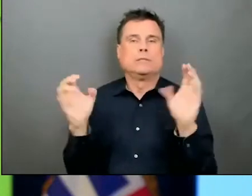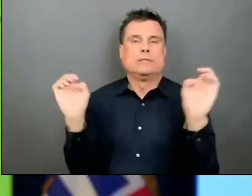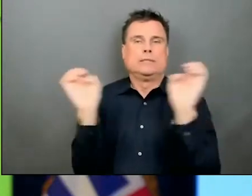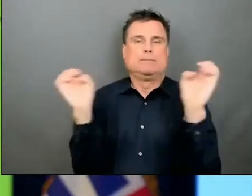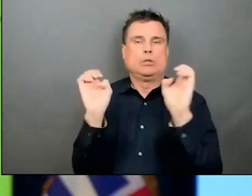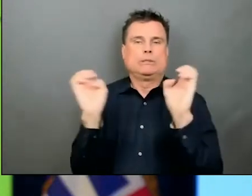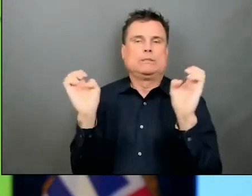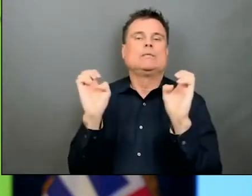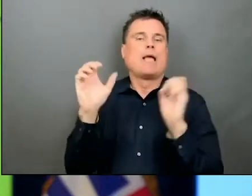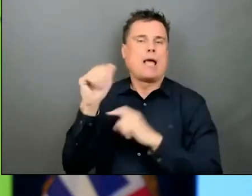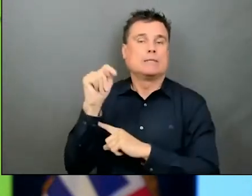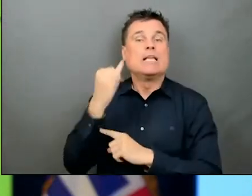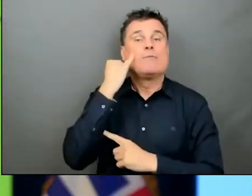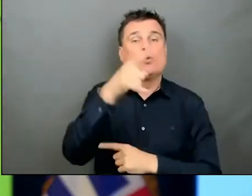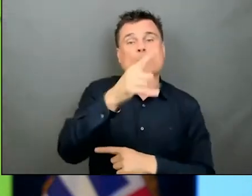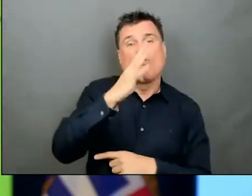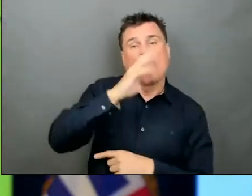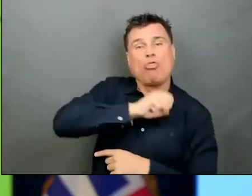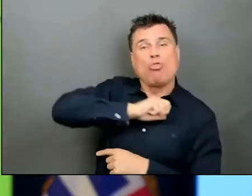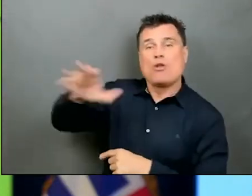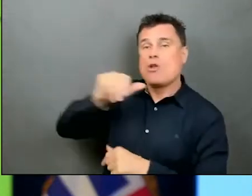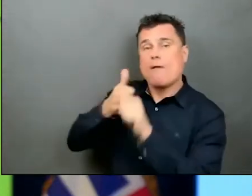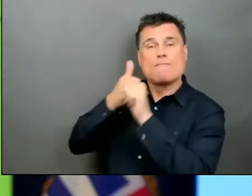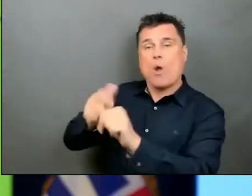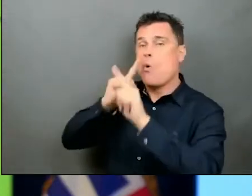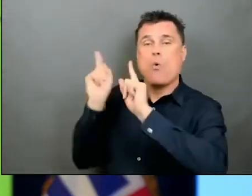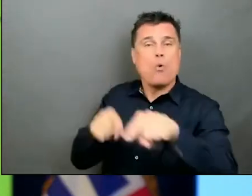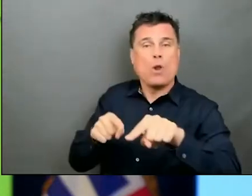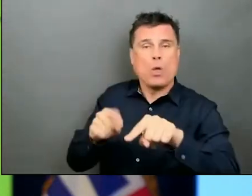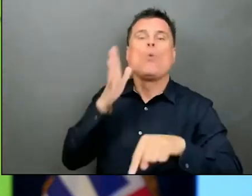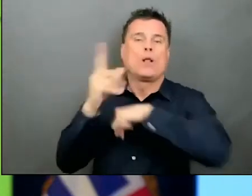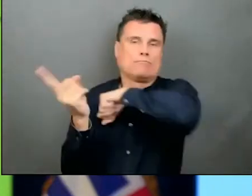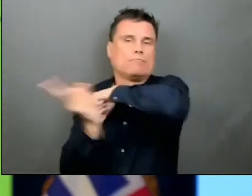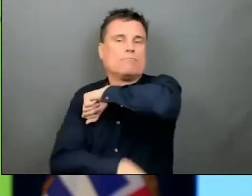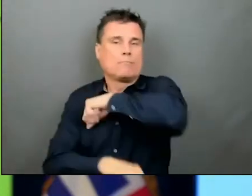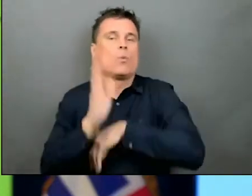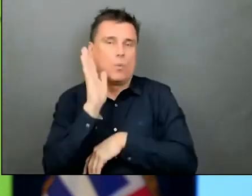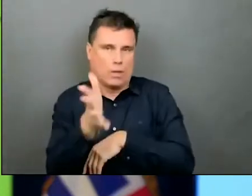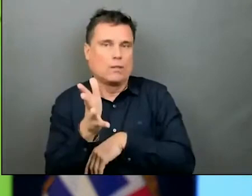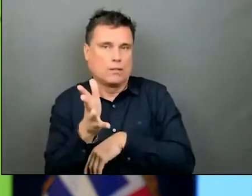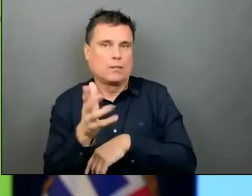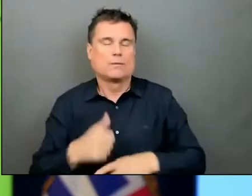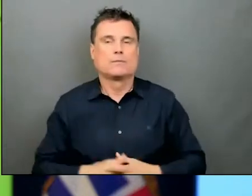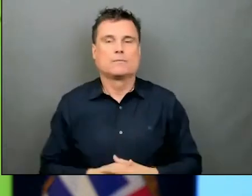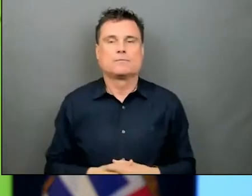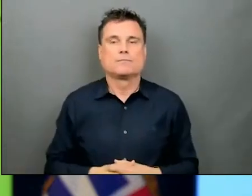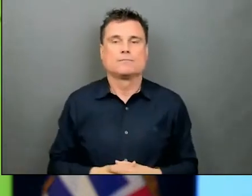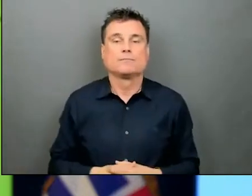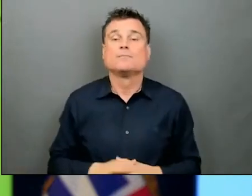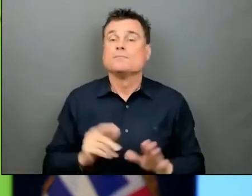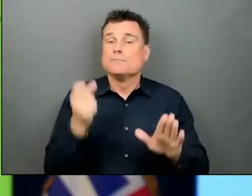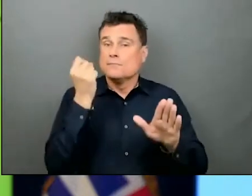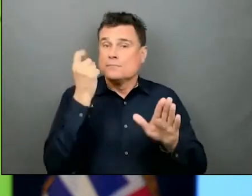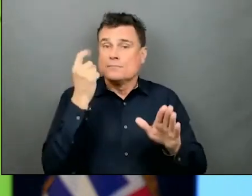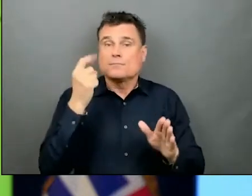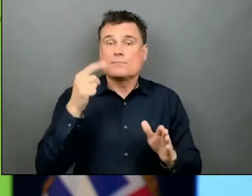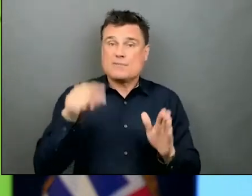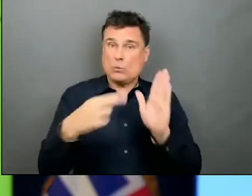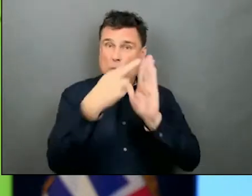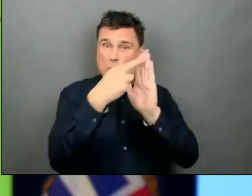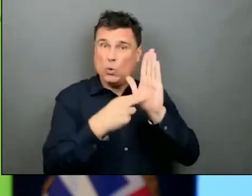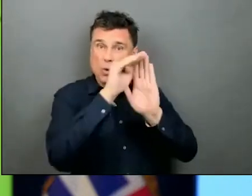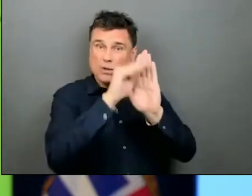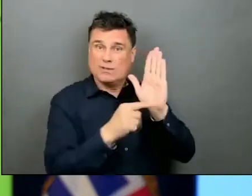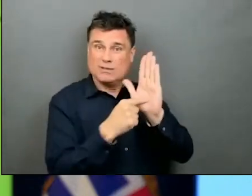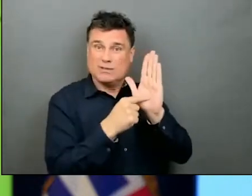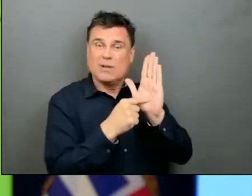consequences for not following it. But beyond that, these measures, most importantly, can